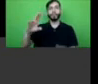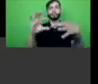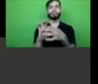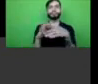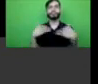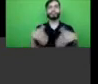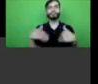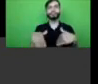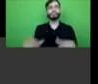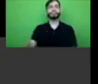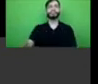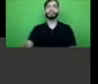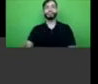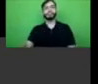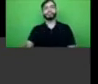Slide.